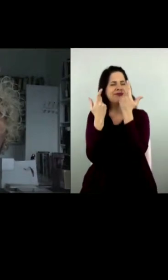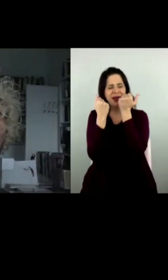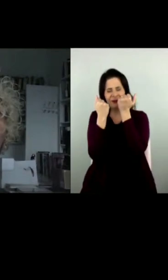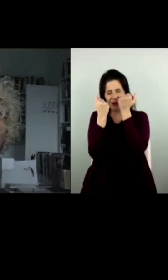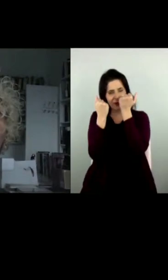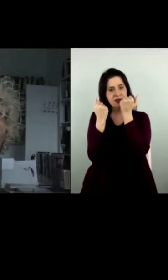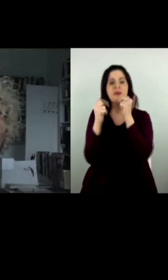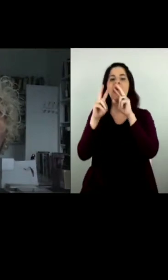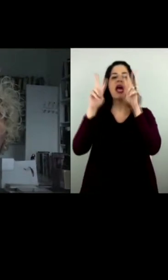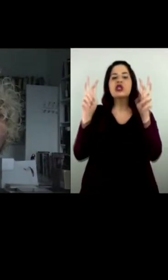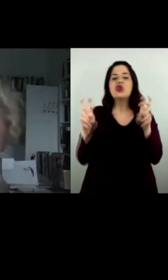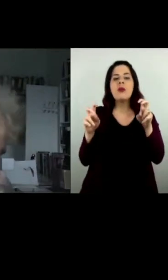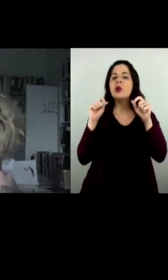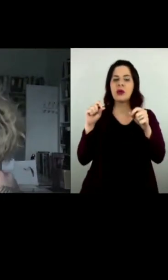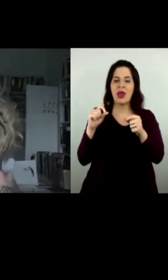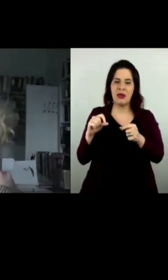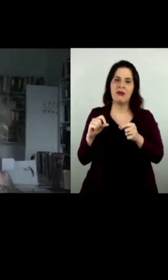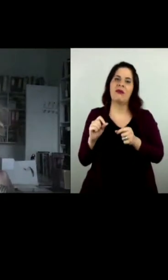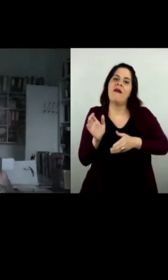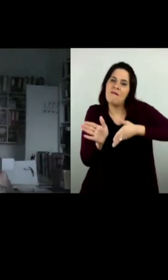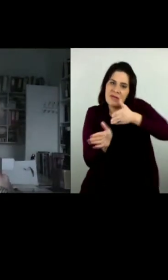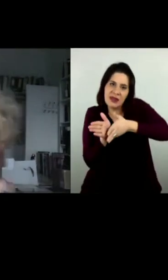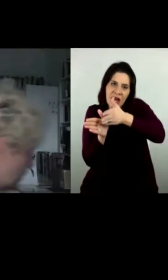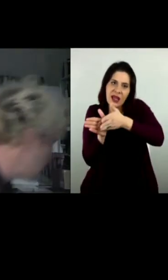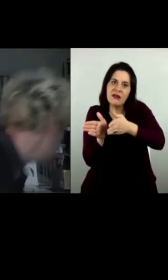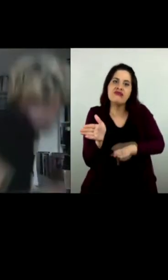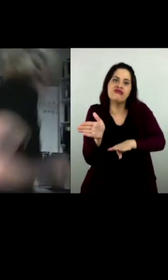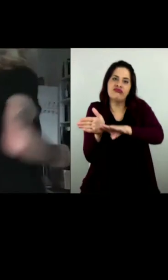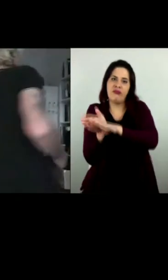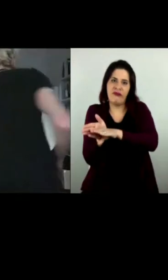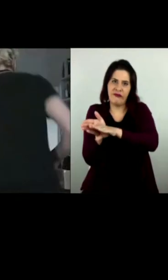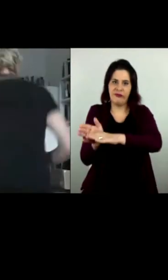train station. Yes. And so,